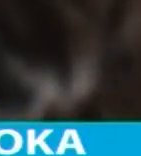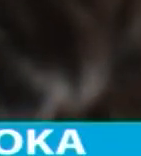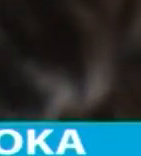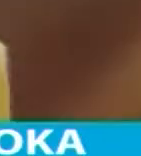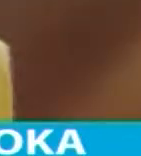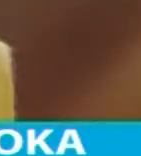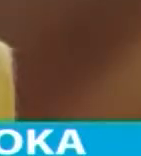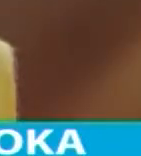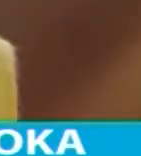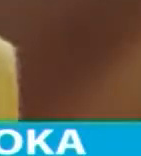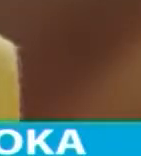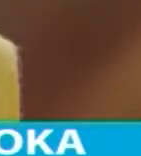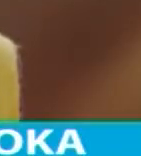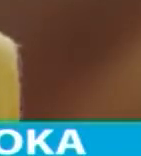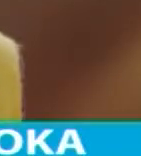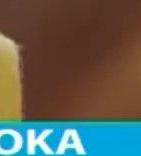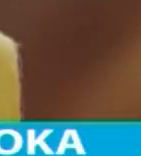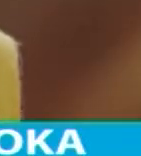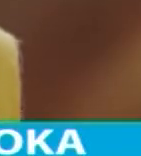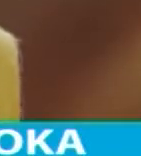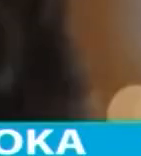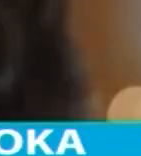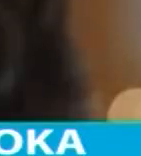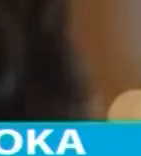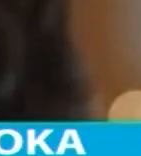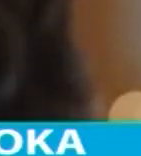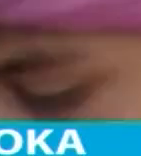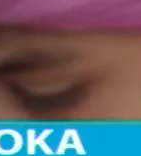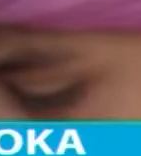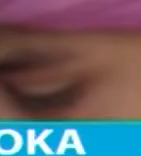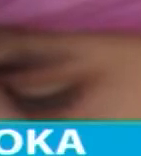Where did you learn this? Consider that I have found a new tutor.